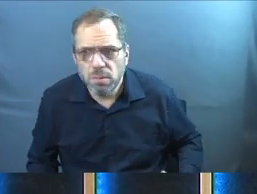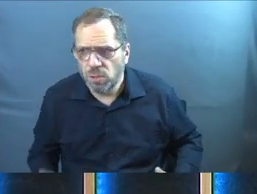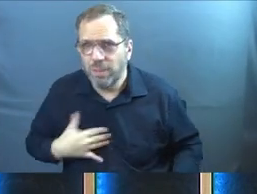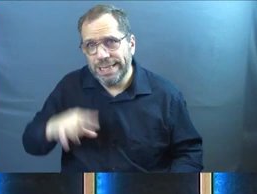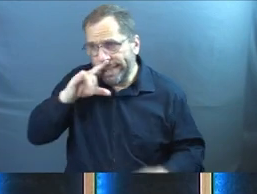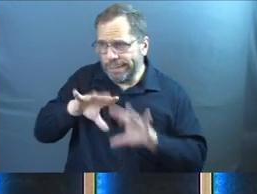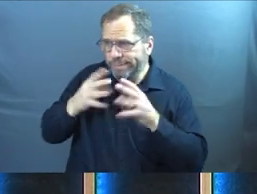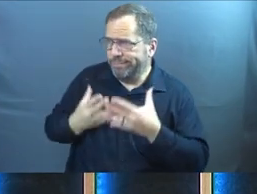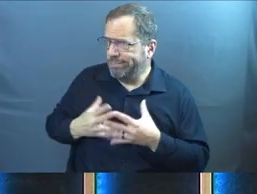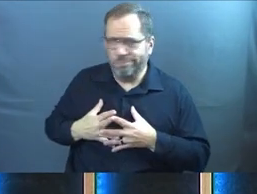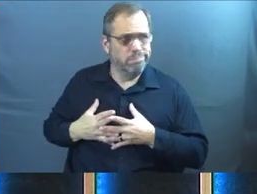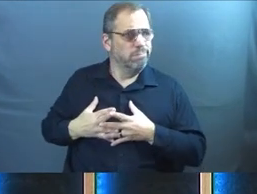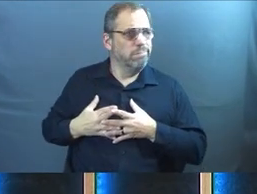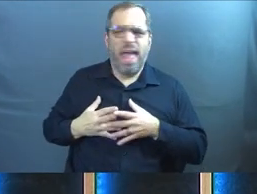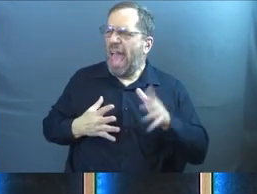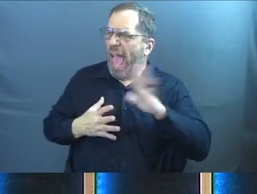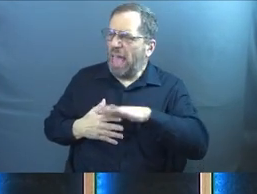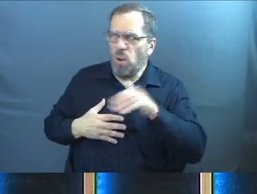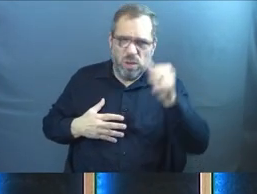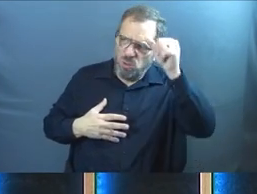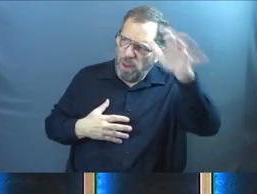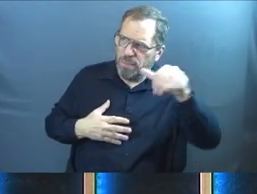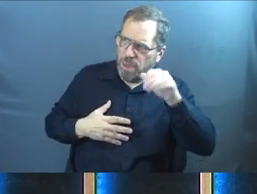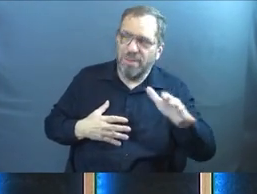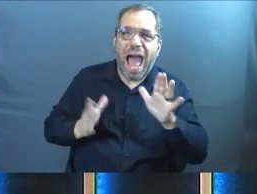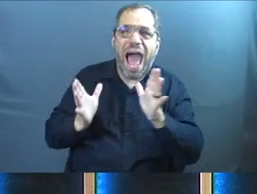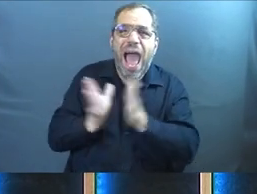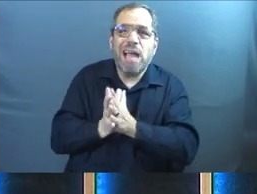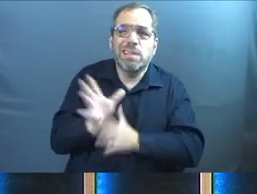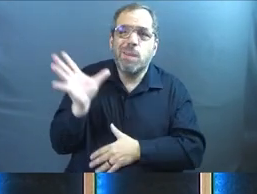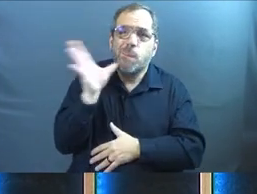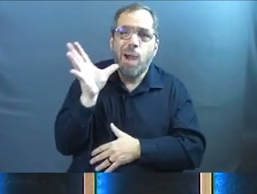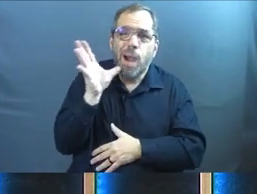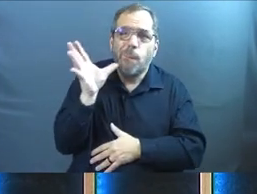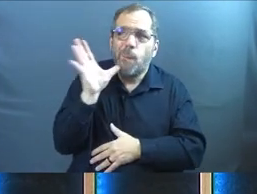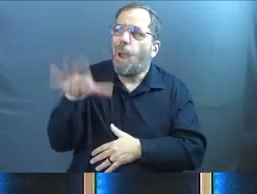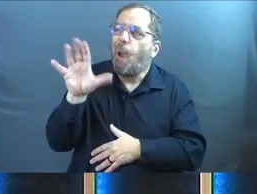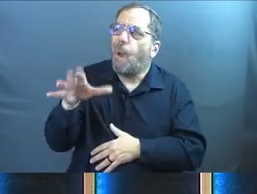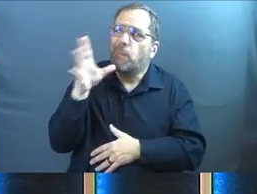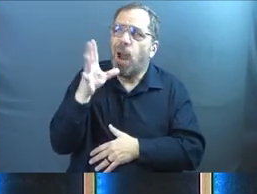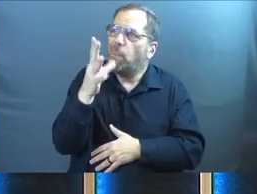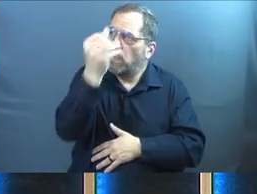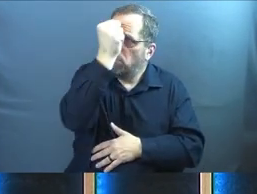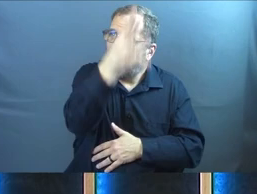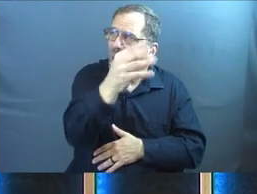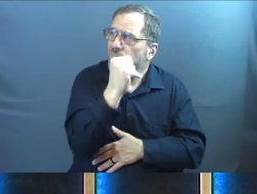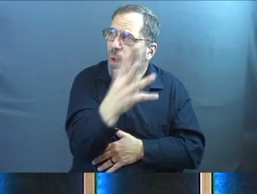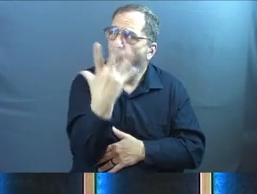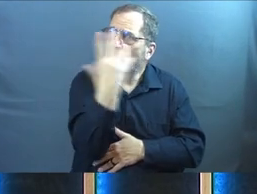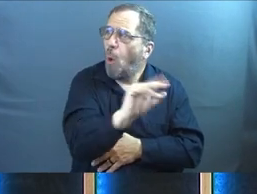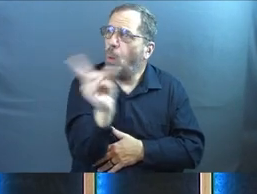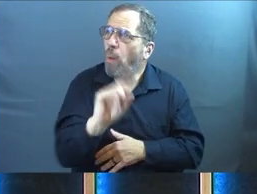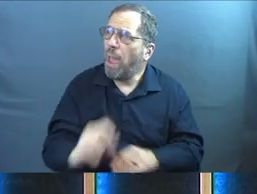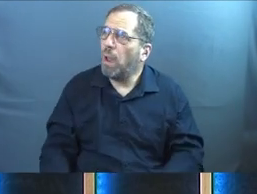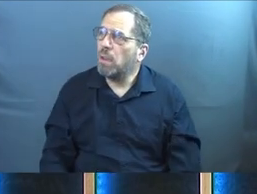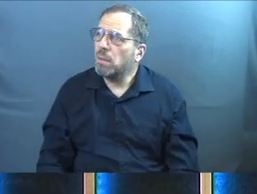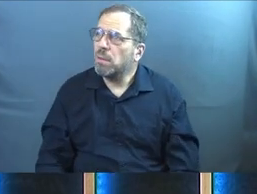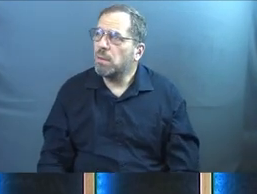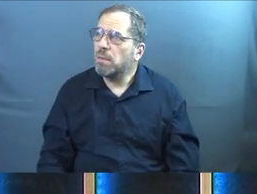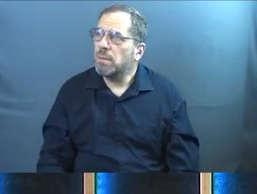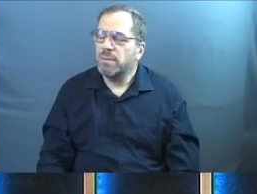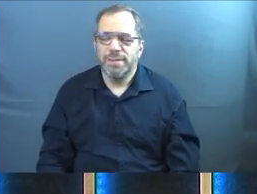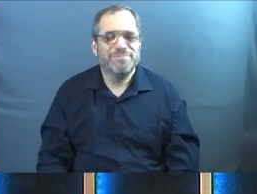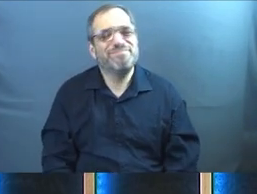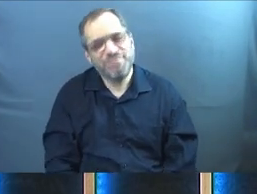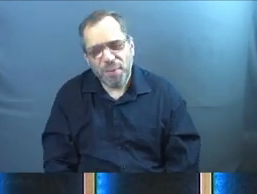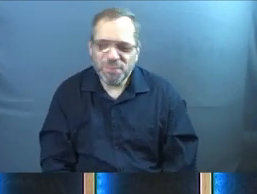us, and it was so odd, and I remember asking my mom at the time, where did Nana and Papa go?